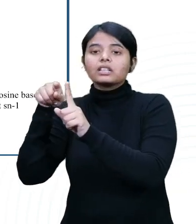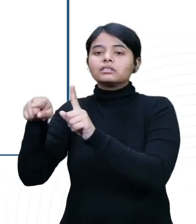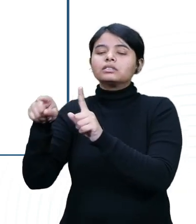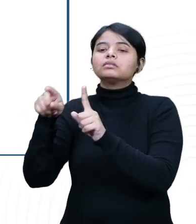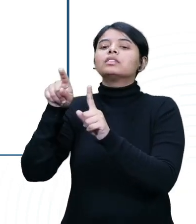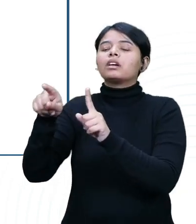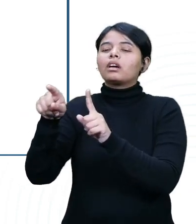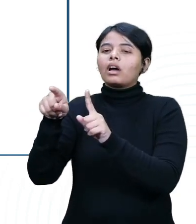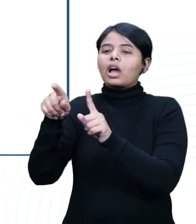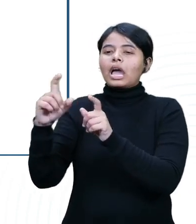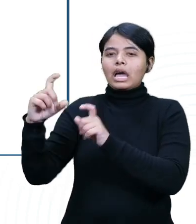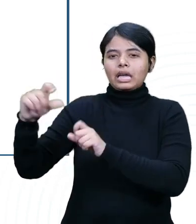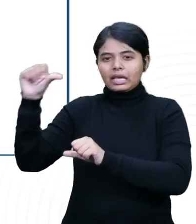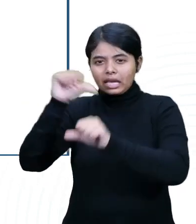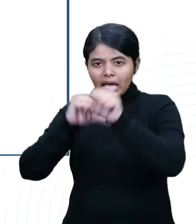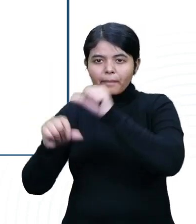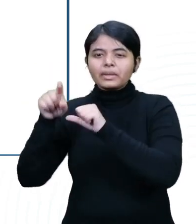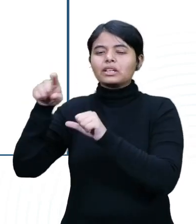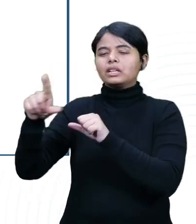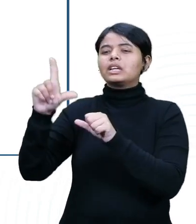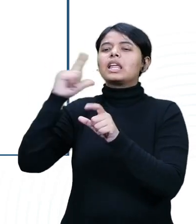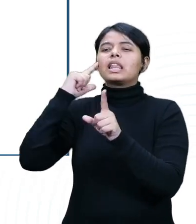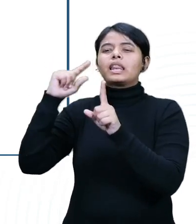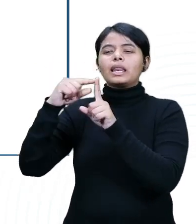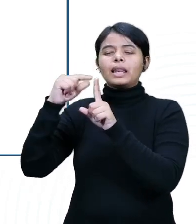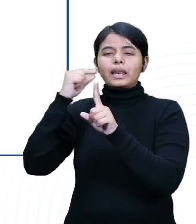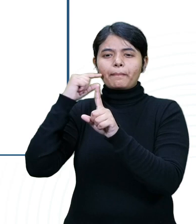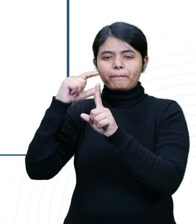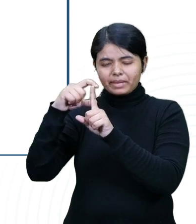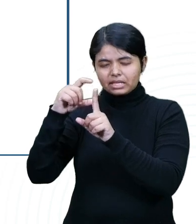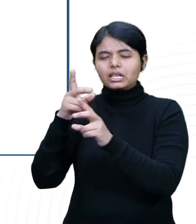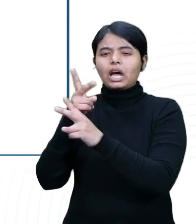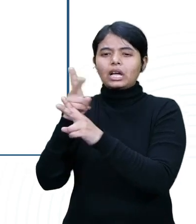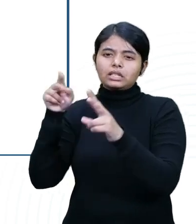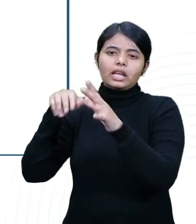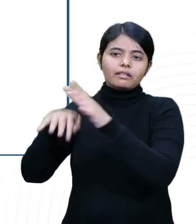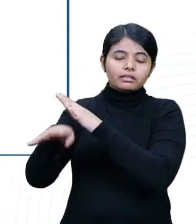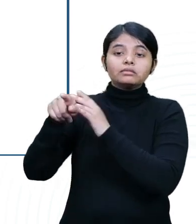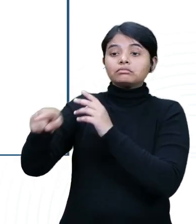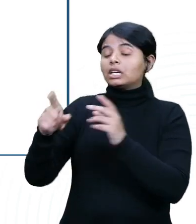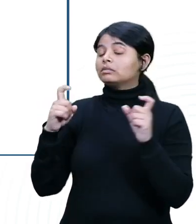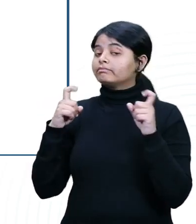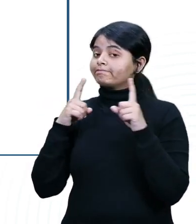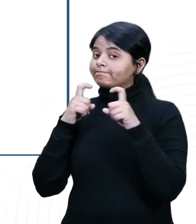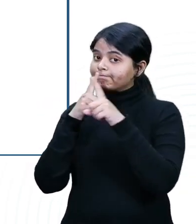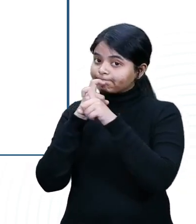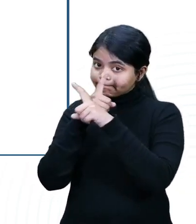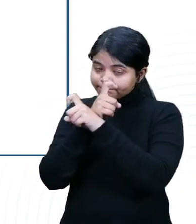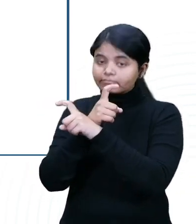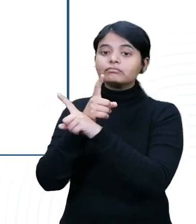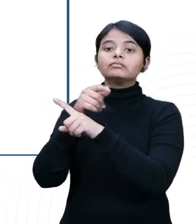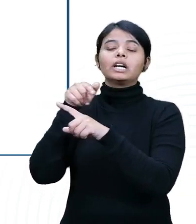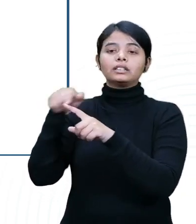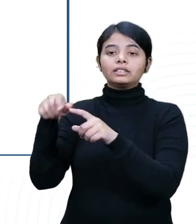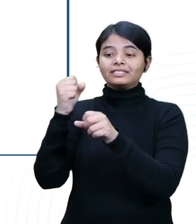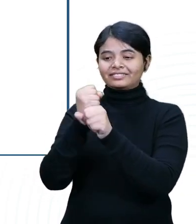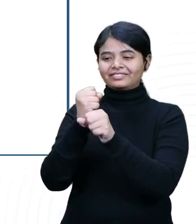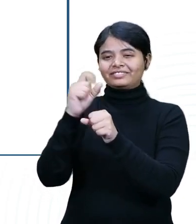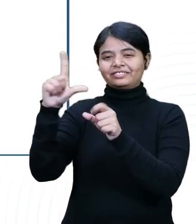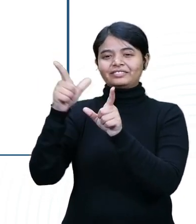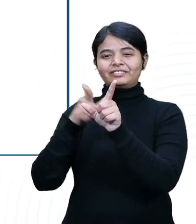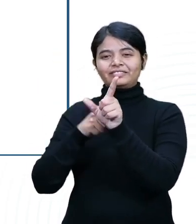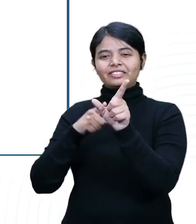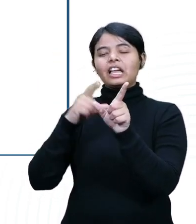So we have understood so far that the glycosylation is highly abundant in parasites and is very crucial for parasite survival